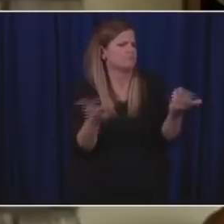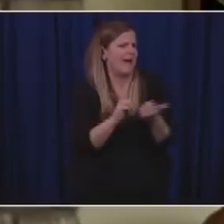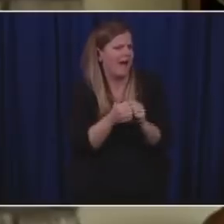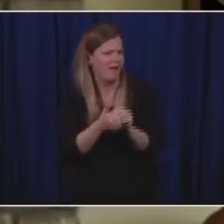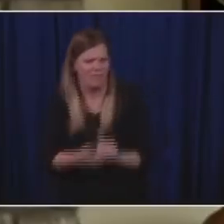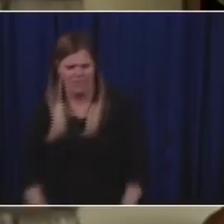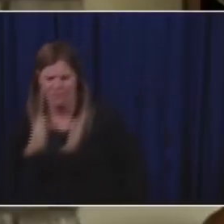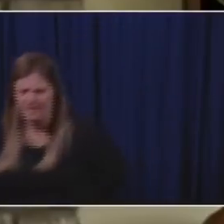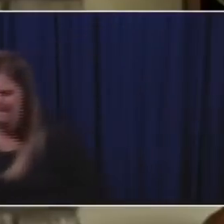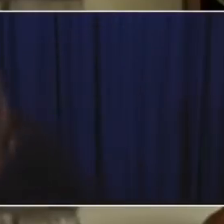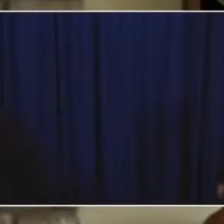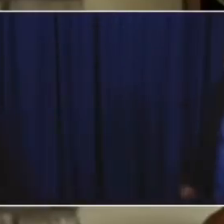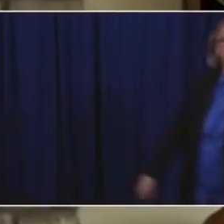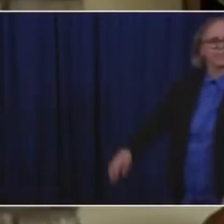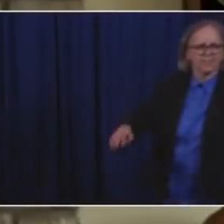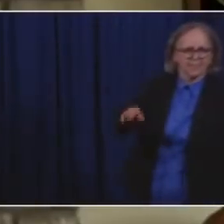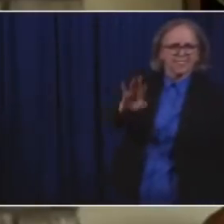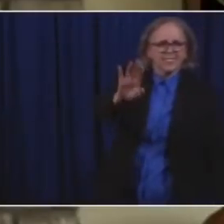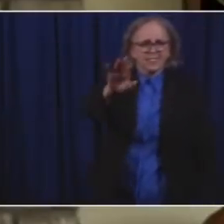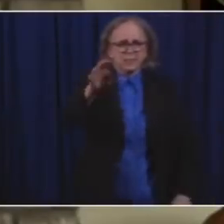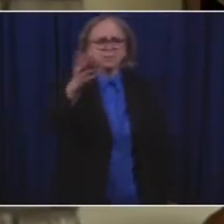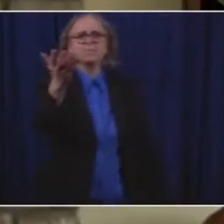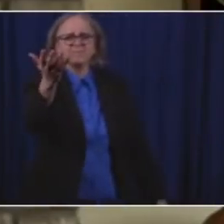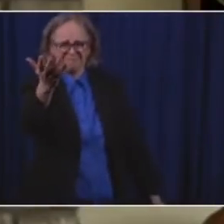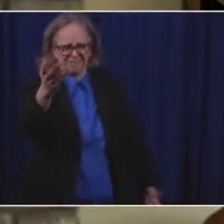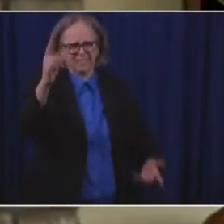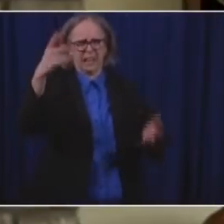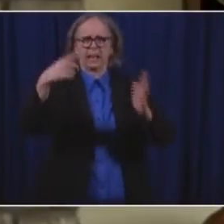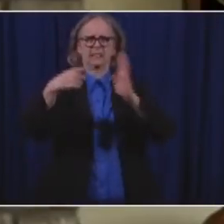this is some are going through hospitals